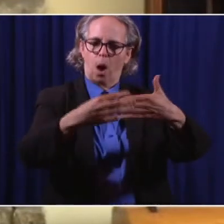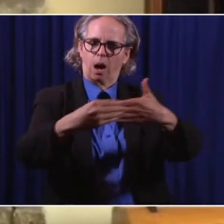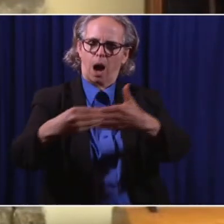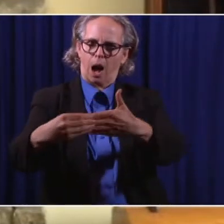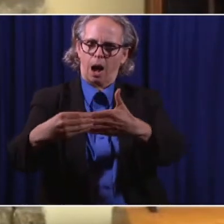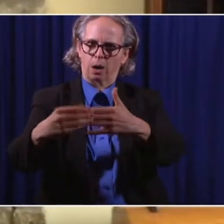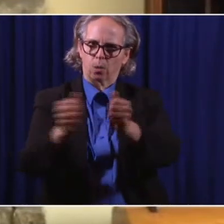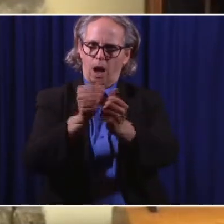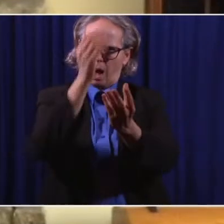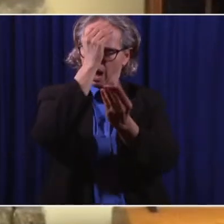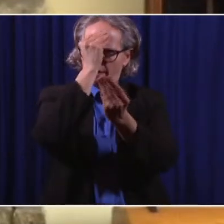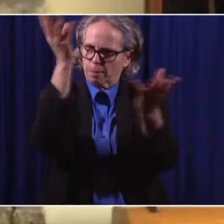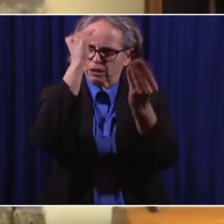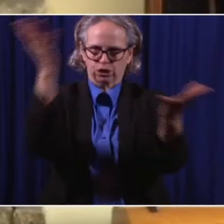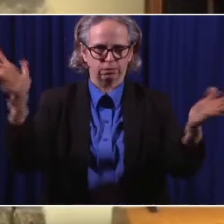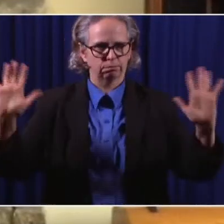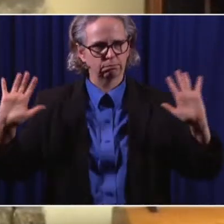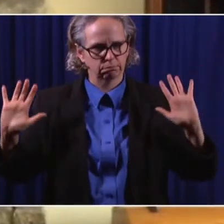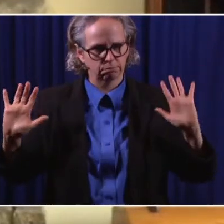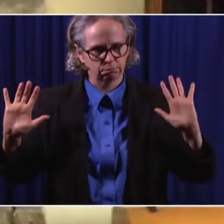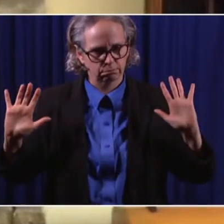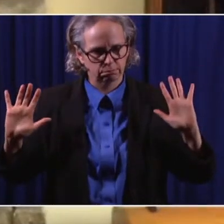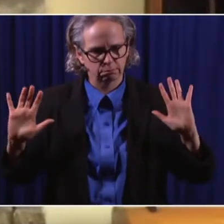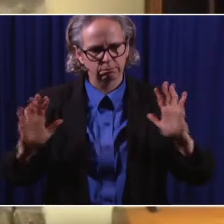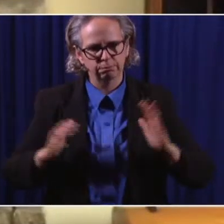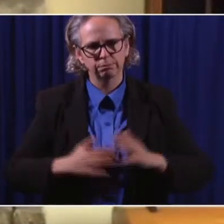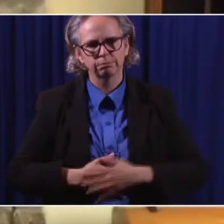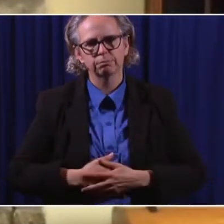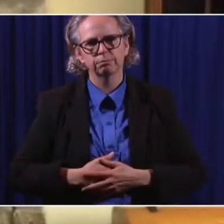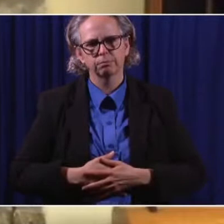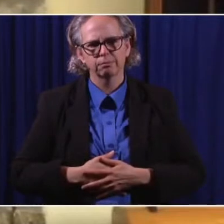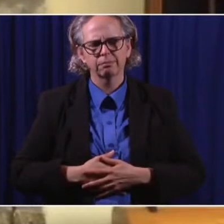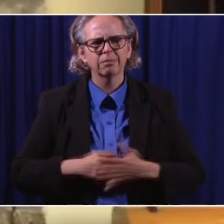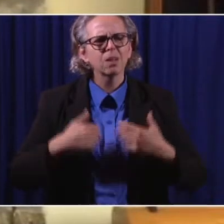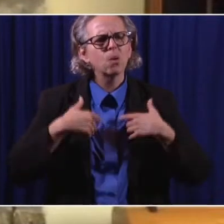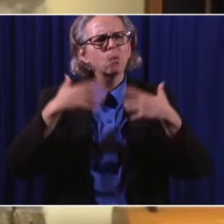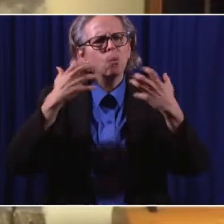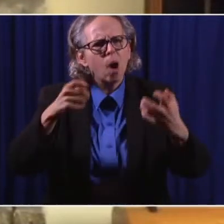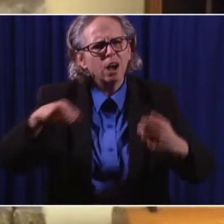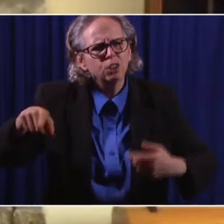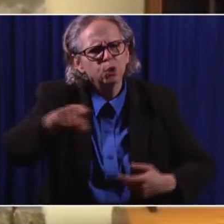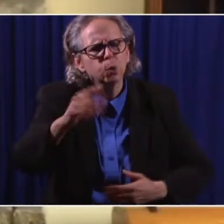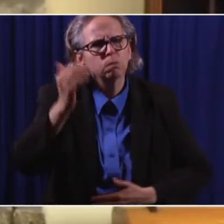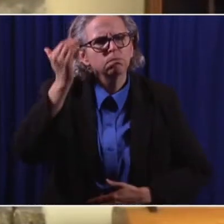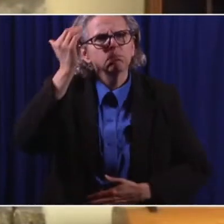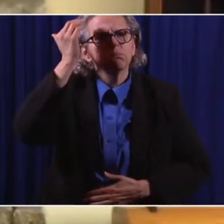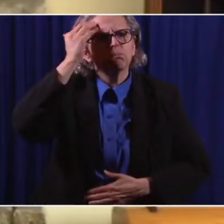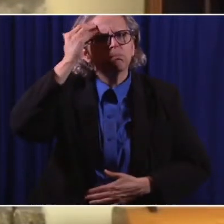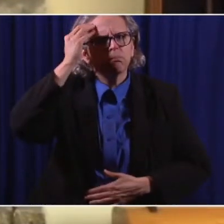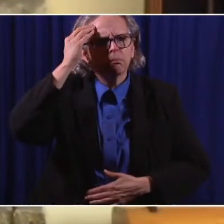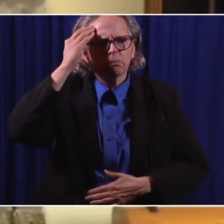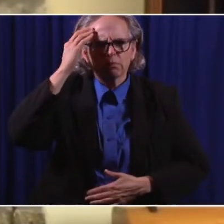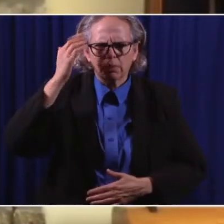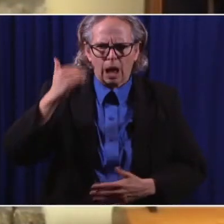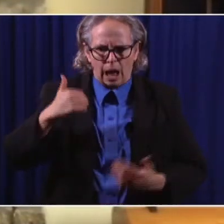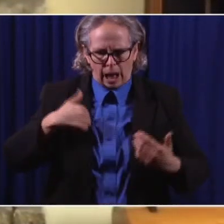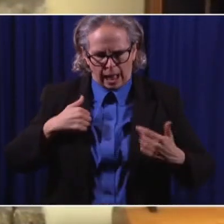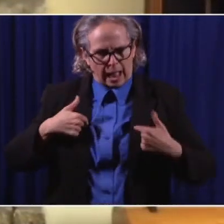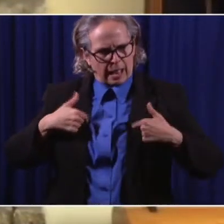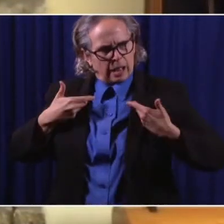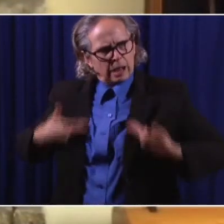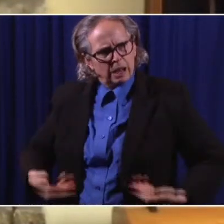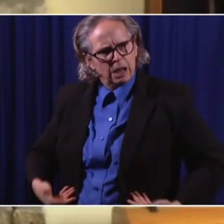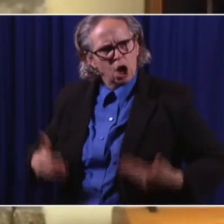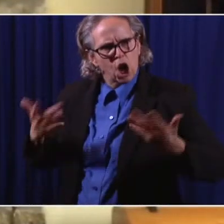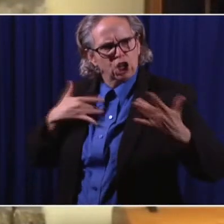a heightened level of awareness, a heightened level of concern. But we always tell people to